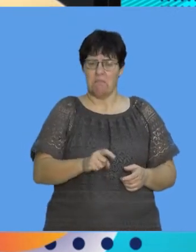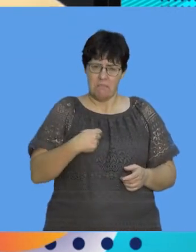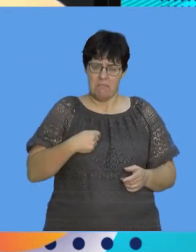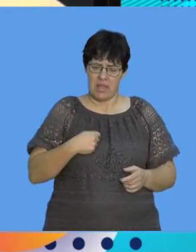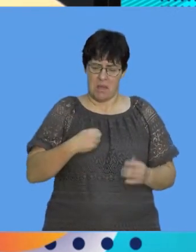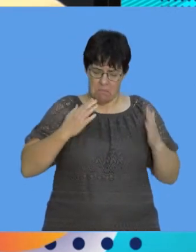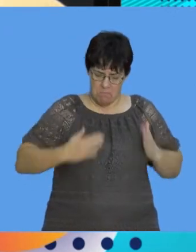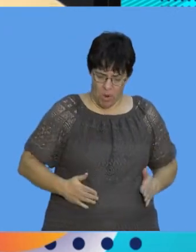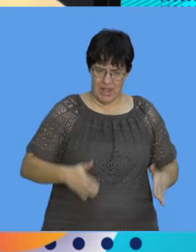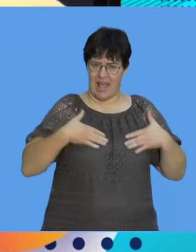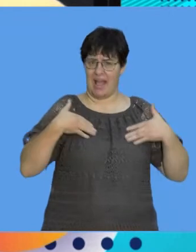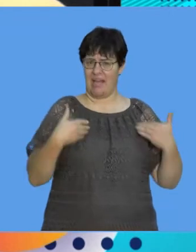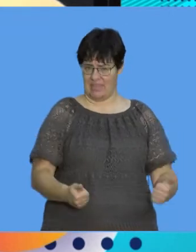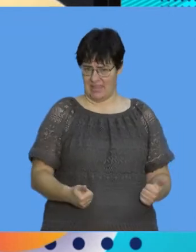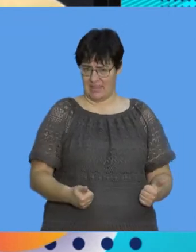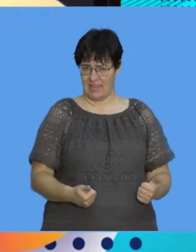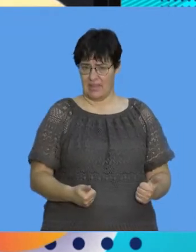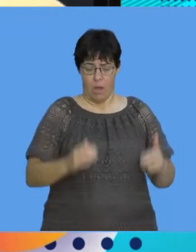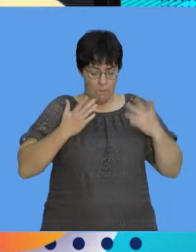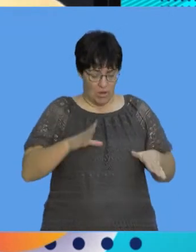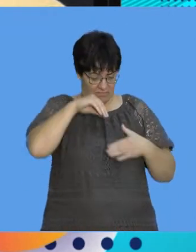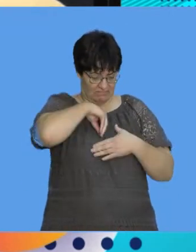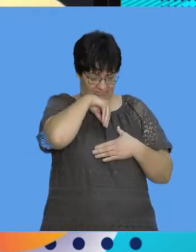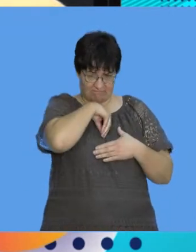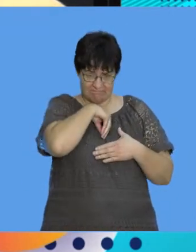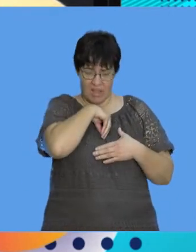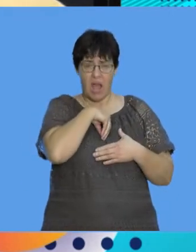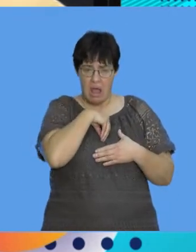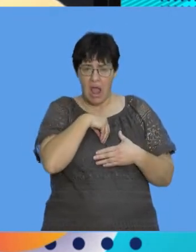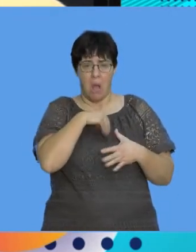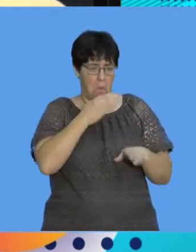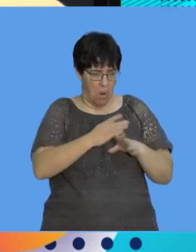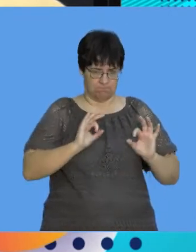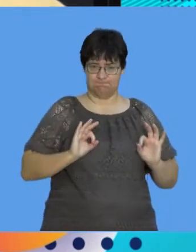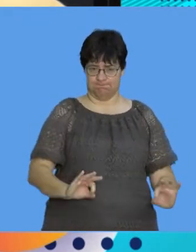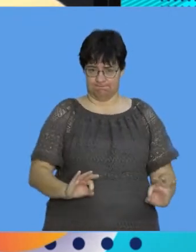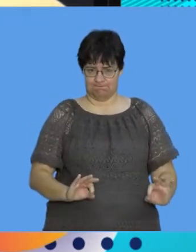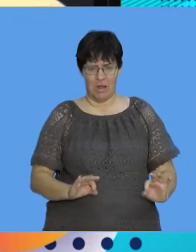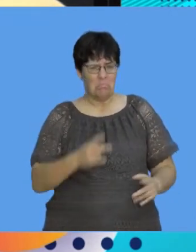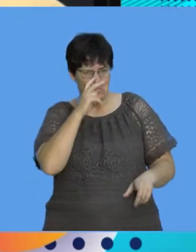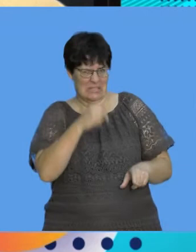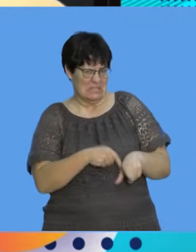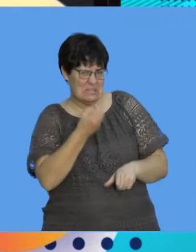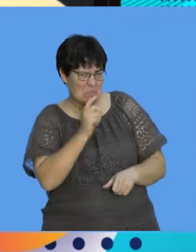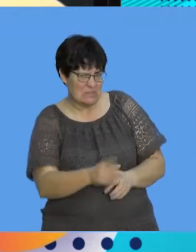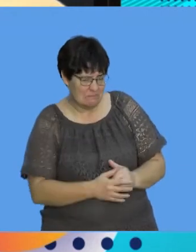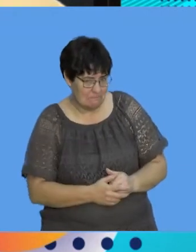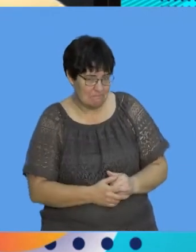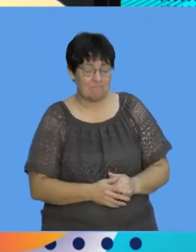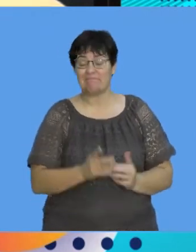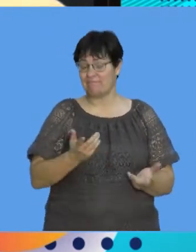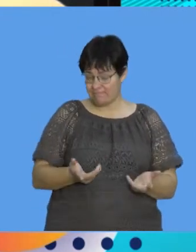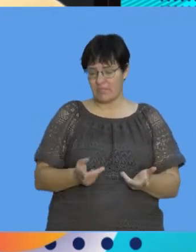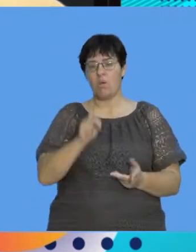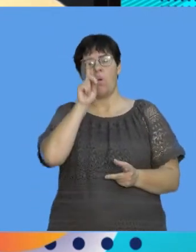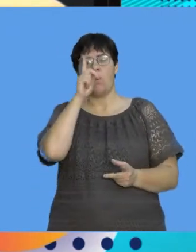healthy and to make sure that everything I need in my body is built the way it's supposed to? Okay guys, now we're going to look at just a couple of questions